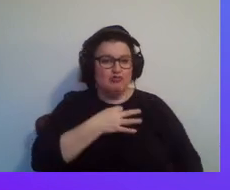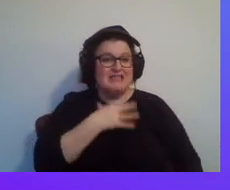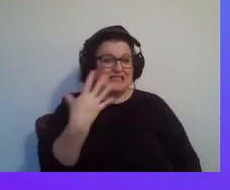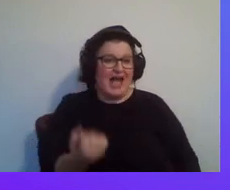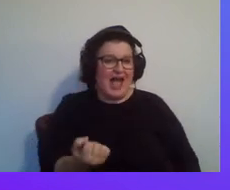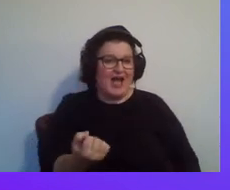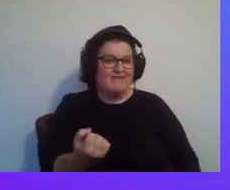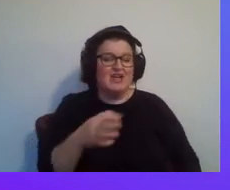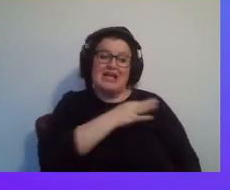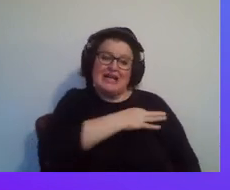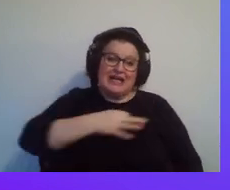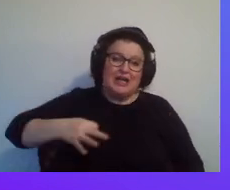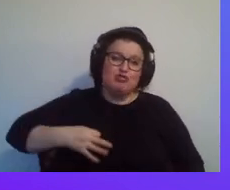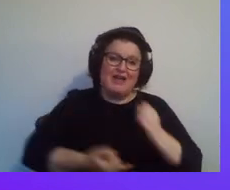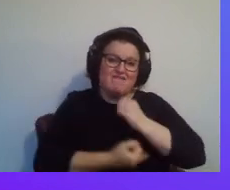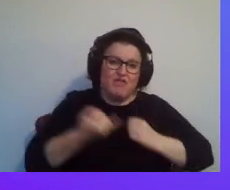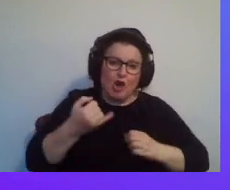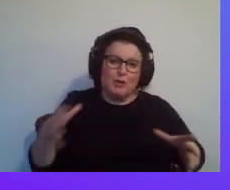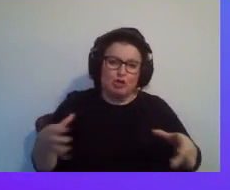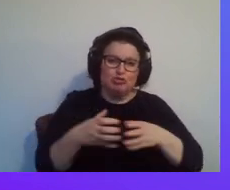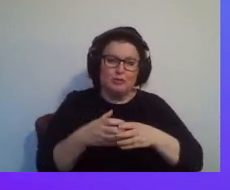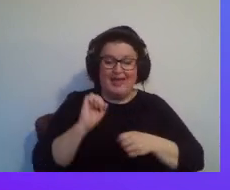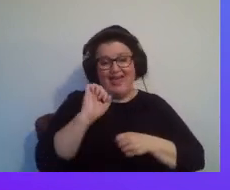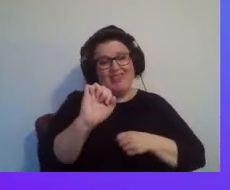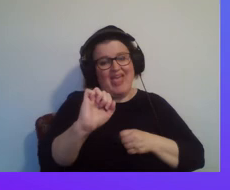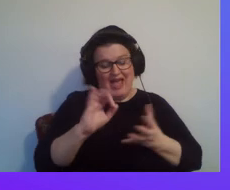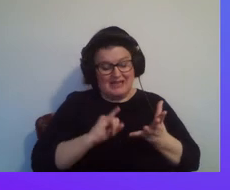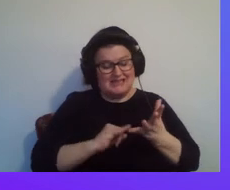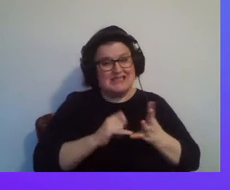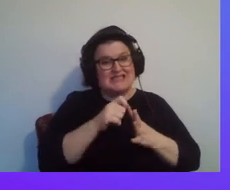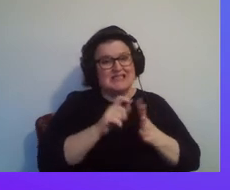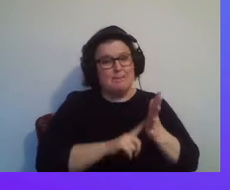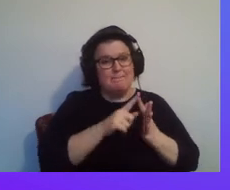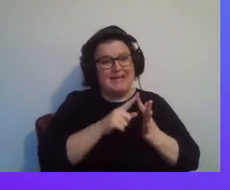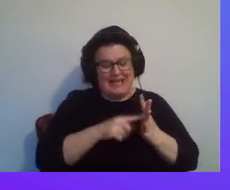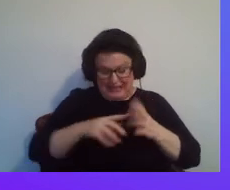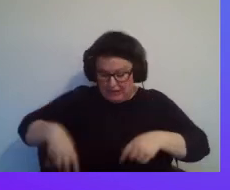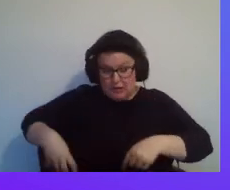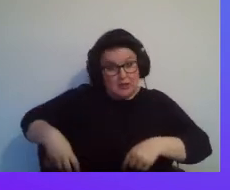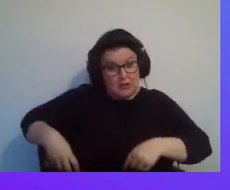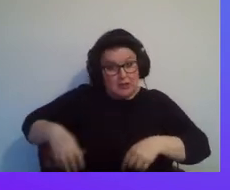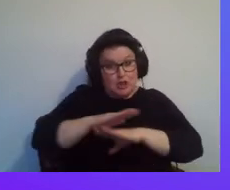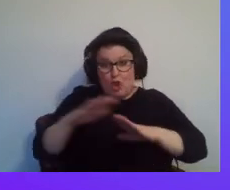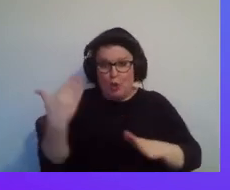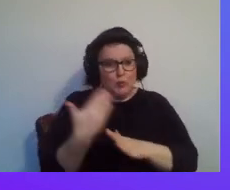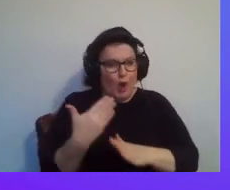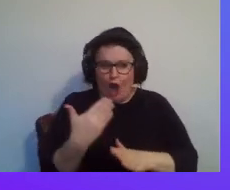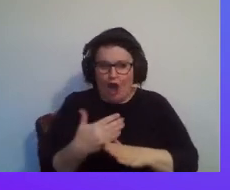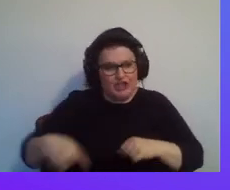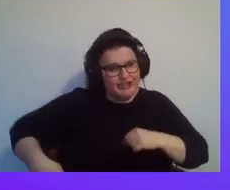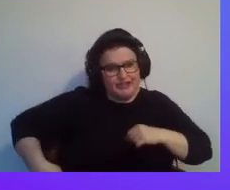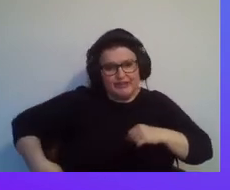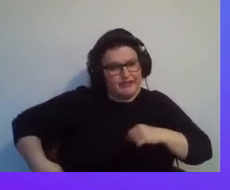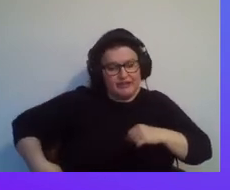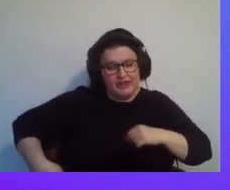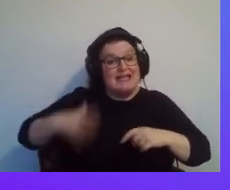vulnerable group. Their spleens often don't work. The spleen is the organ you need to help you with immunity.